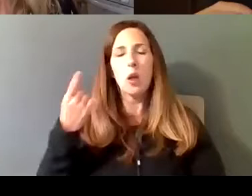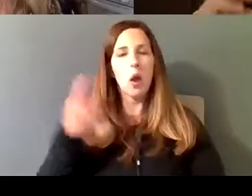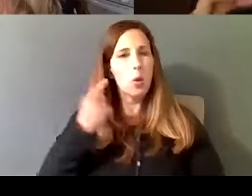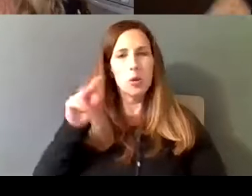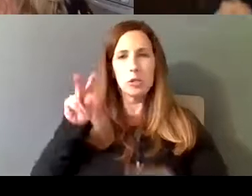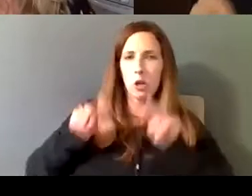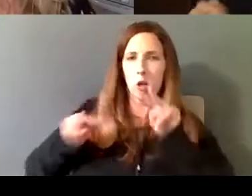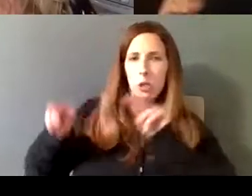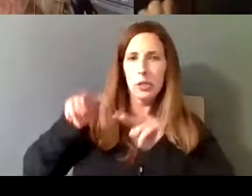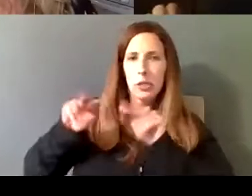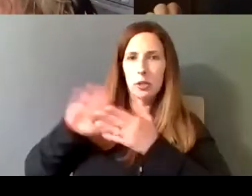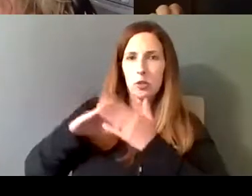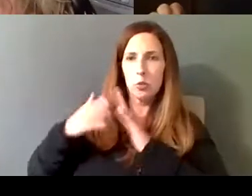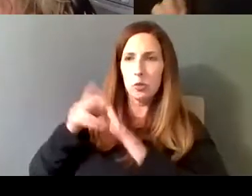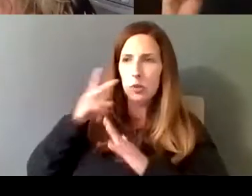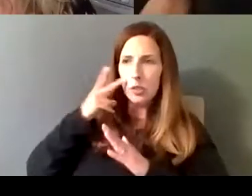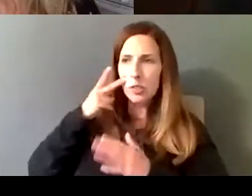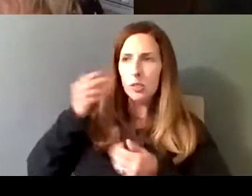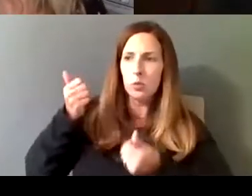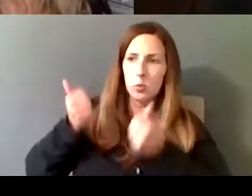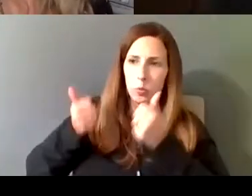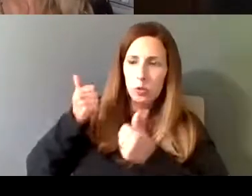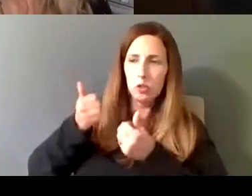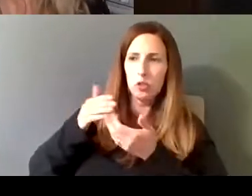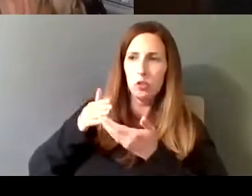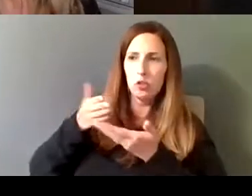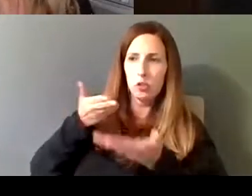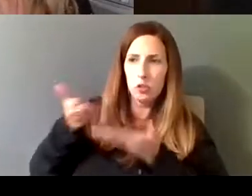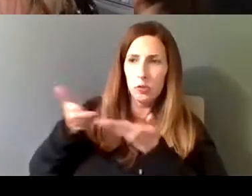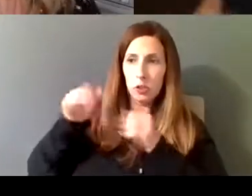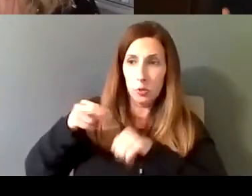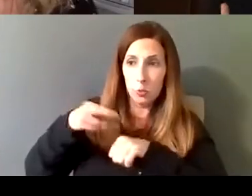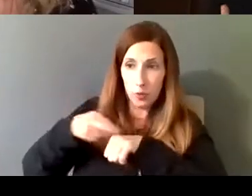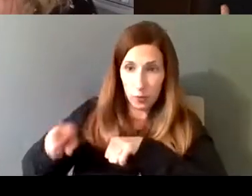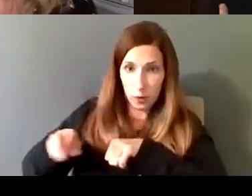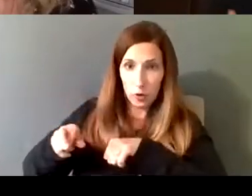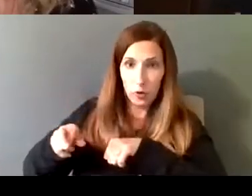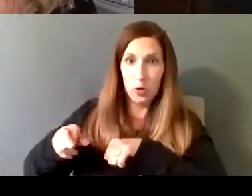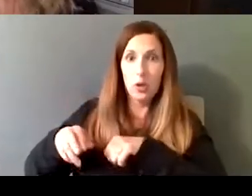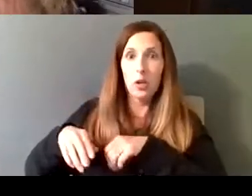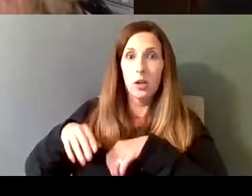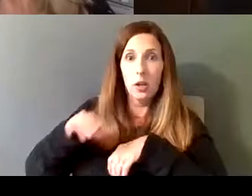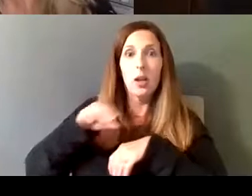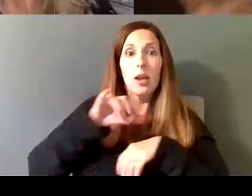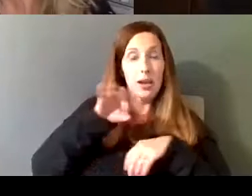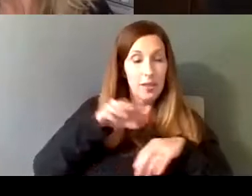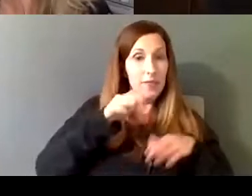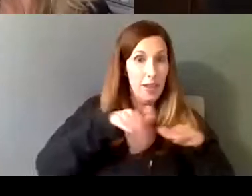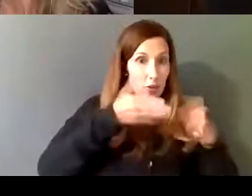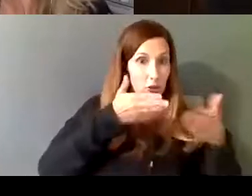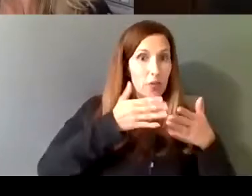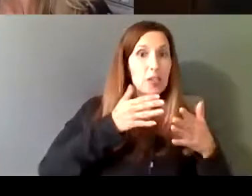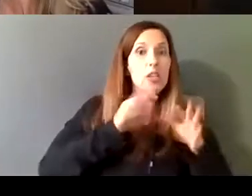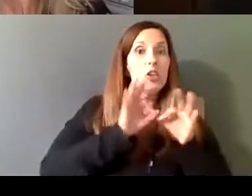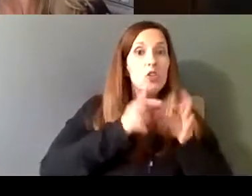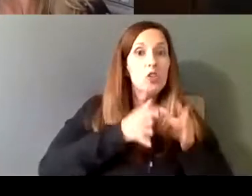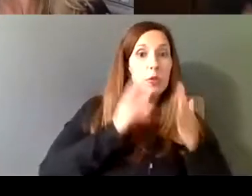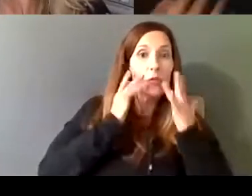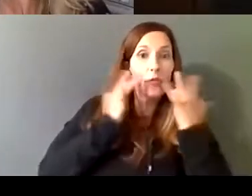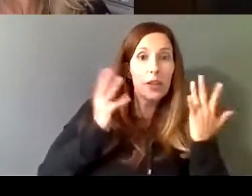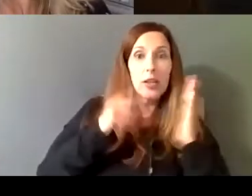see what services can we refer clients to that are interpreter friendly. So for example, PNC